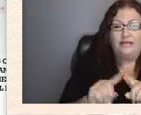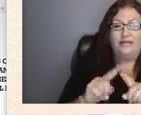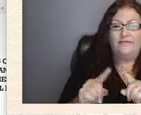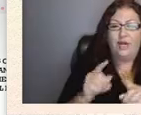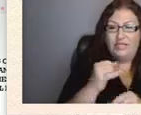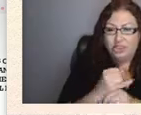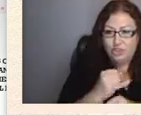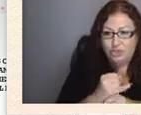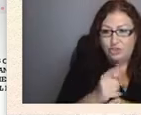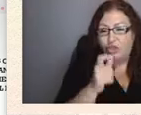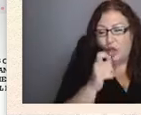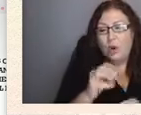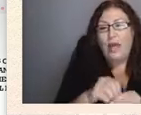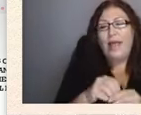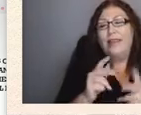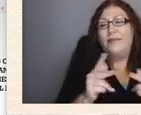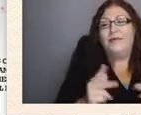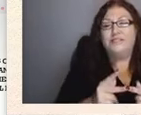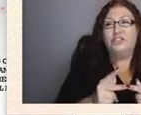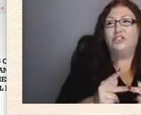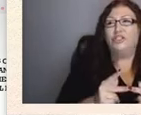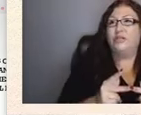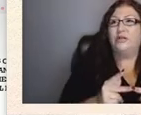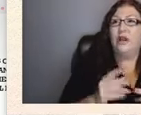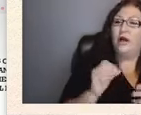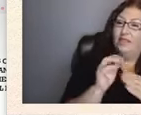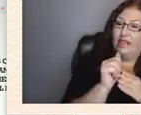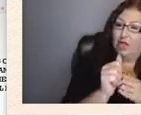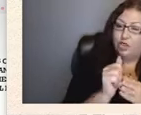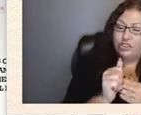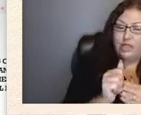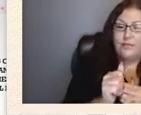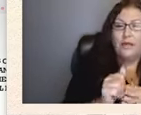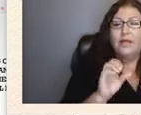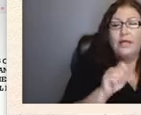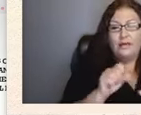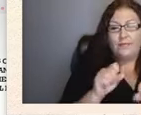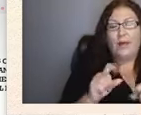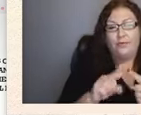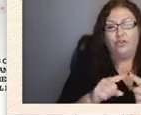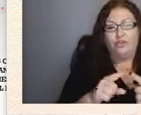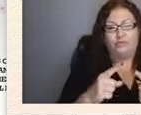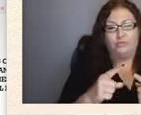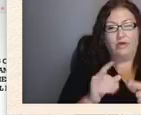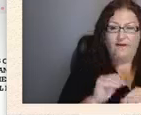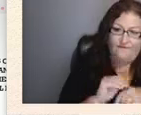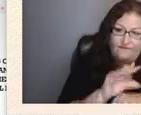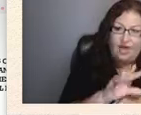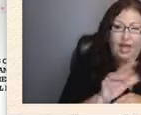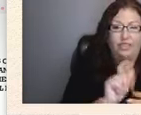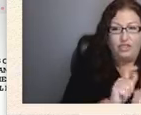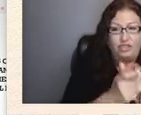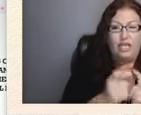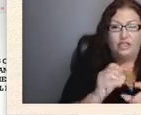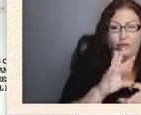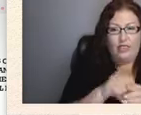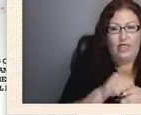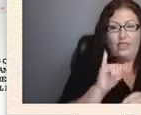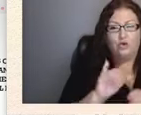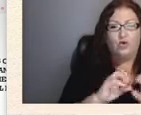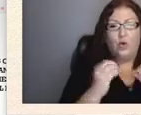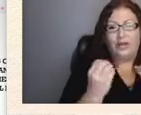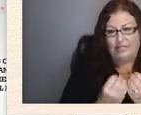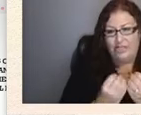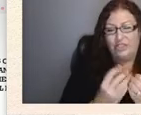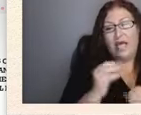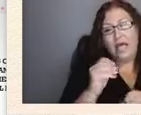a position of leadership to be able to affect the change in those organizations. And of course, as